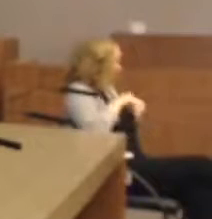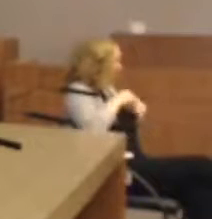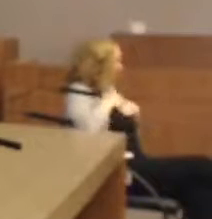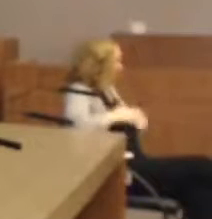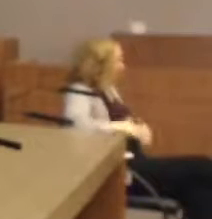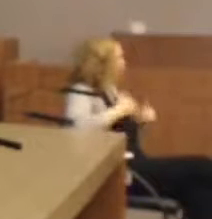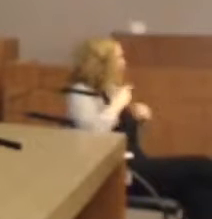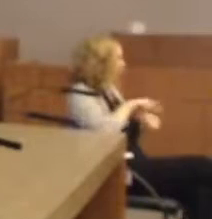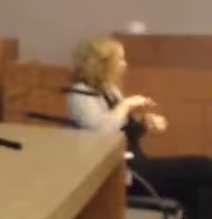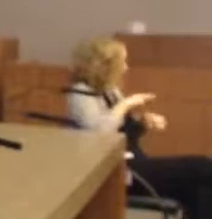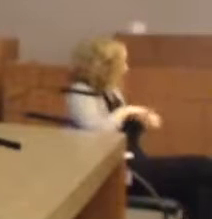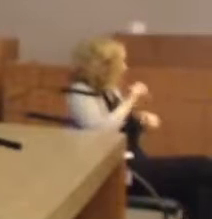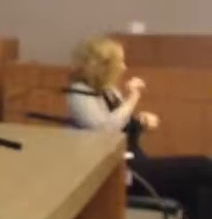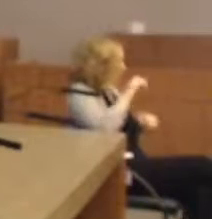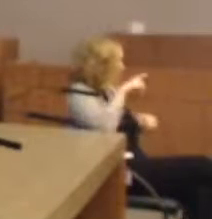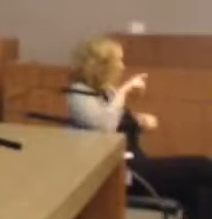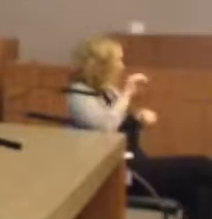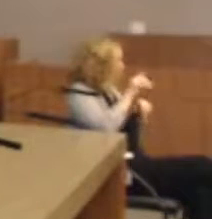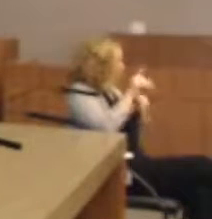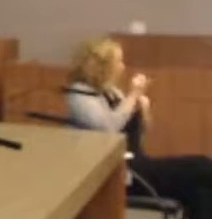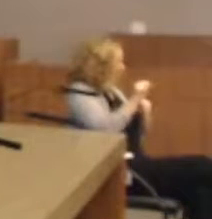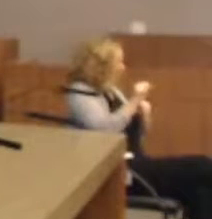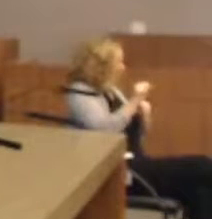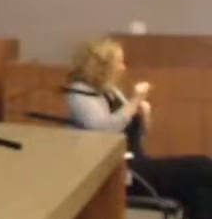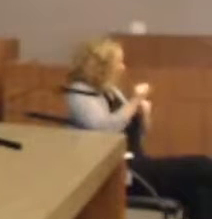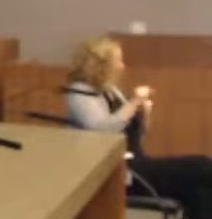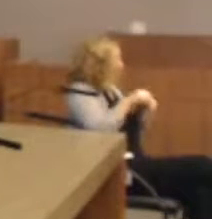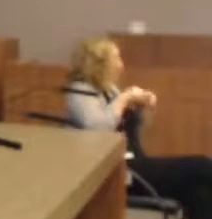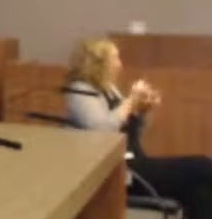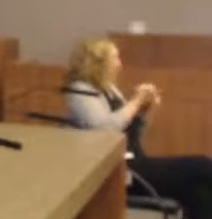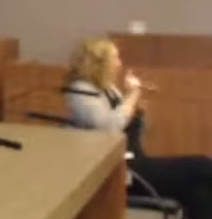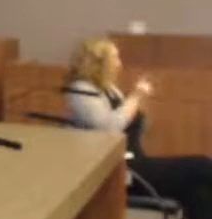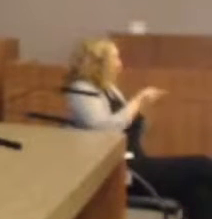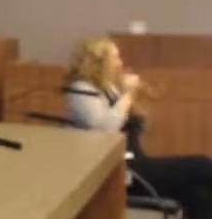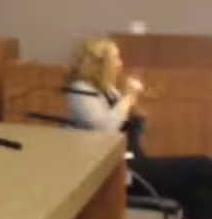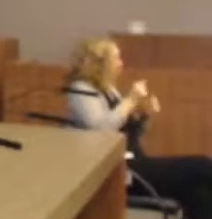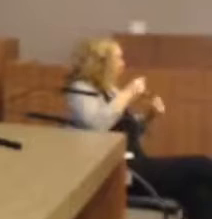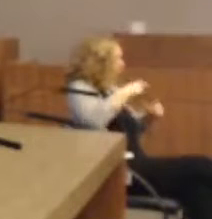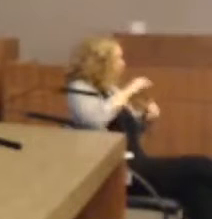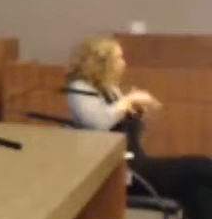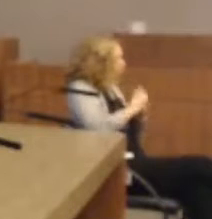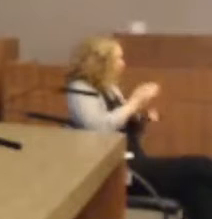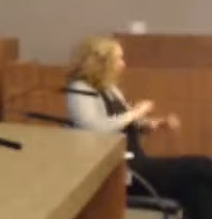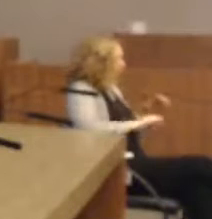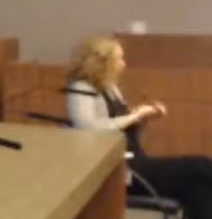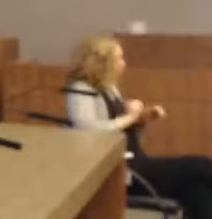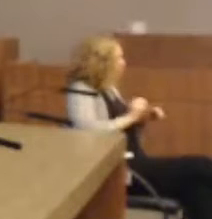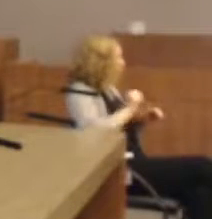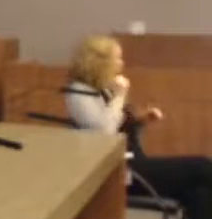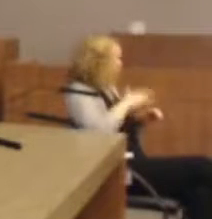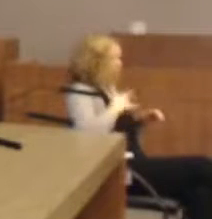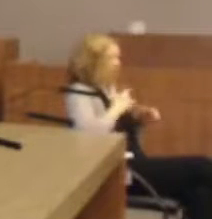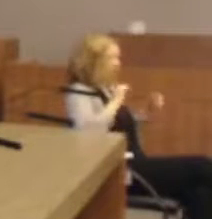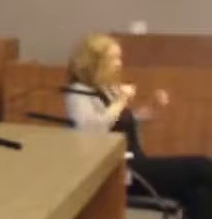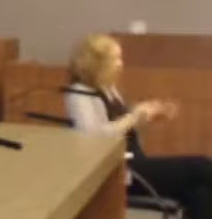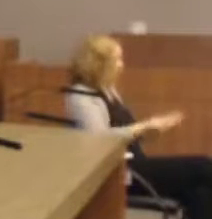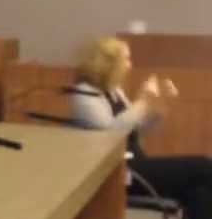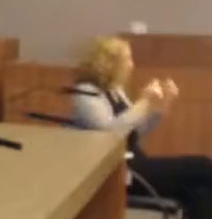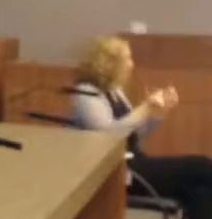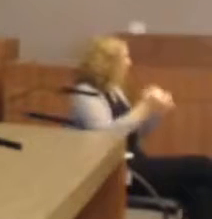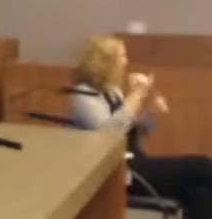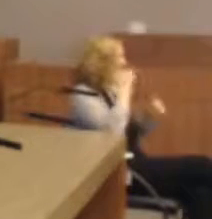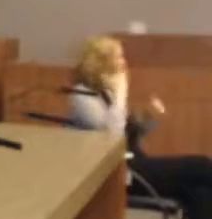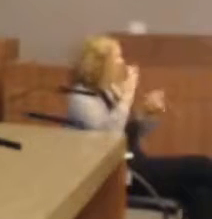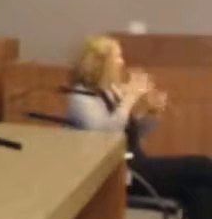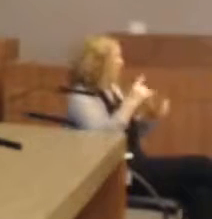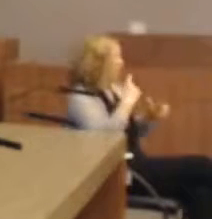And in the moment, it's going to ignite all of those chemicals so that you don't feel the pain right away. If you've ever had a serious